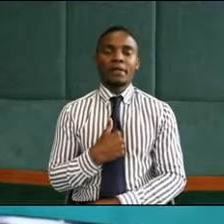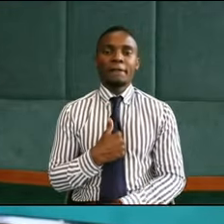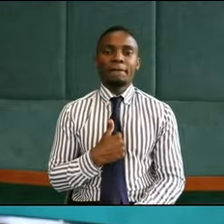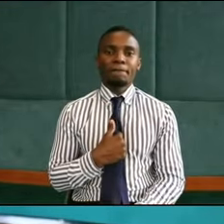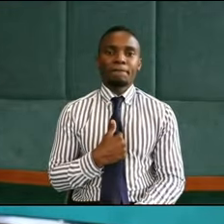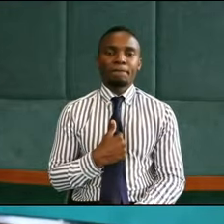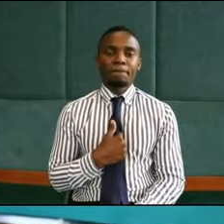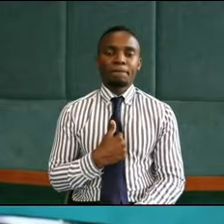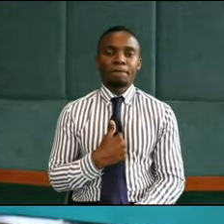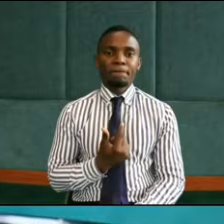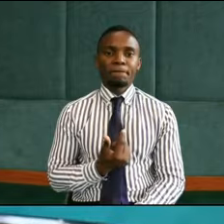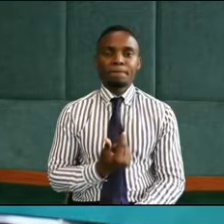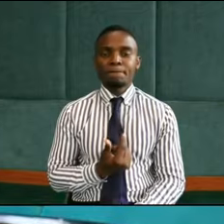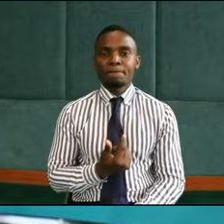healed me.